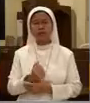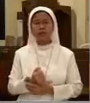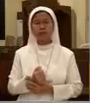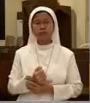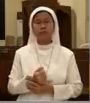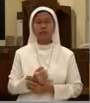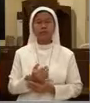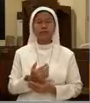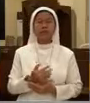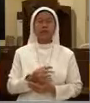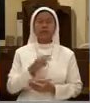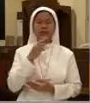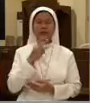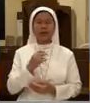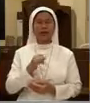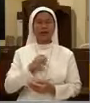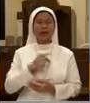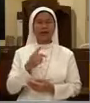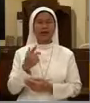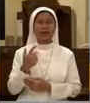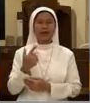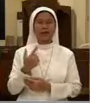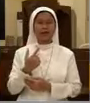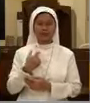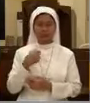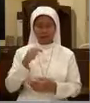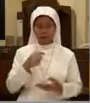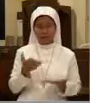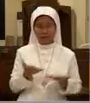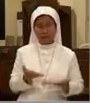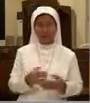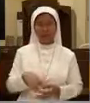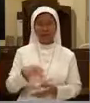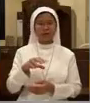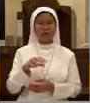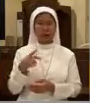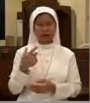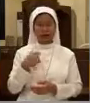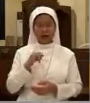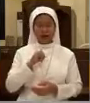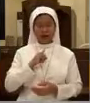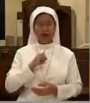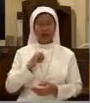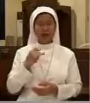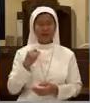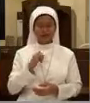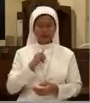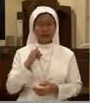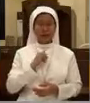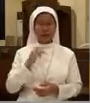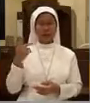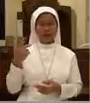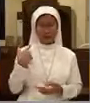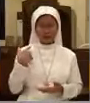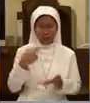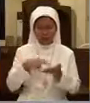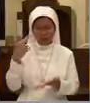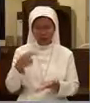Well, I had here in the colegio, I had rice, paksiw na